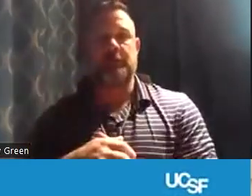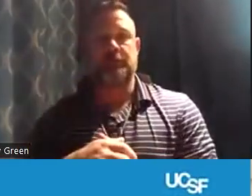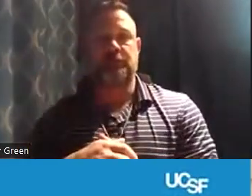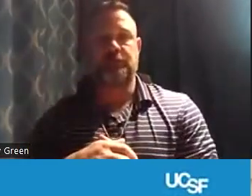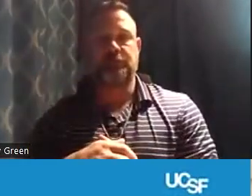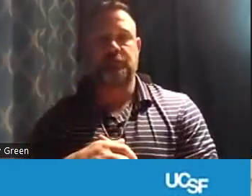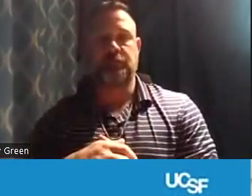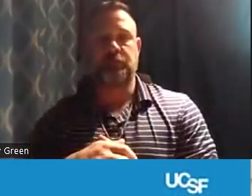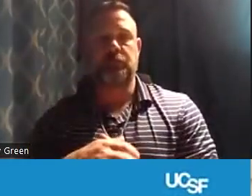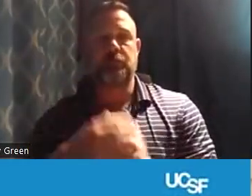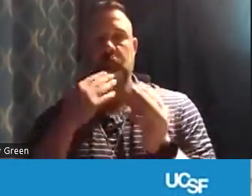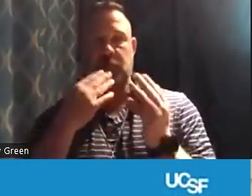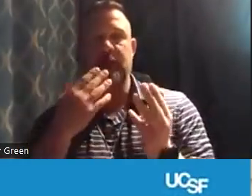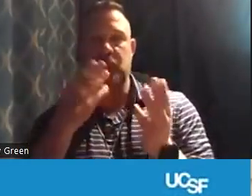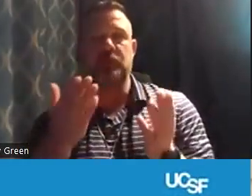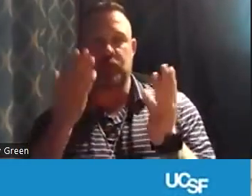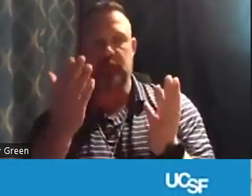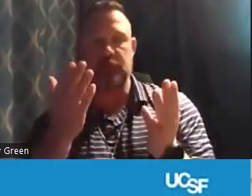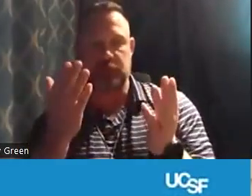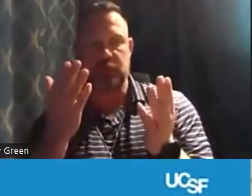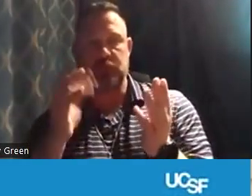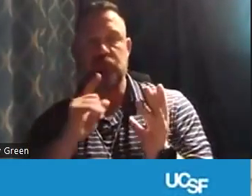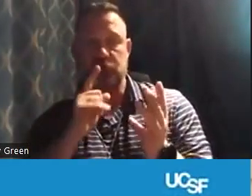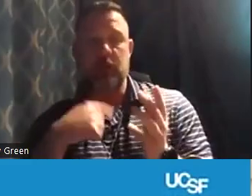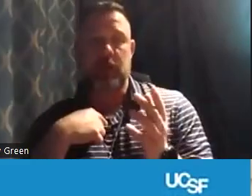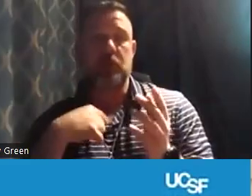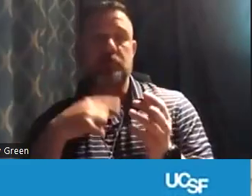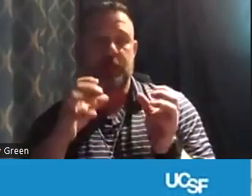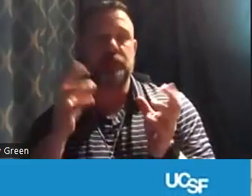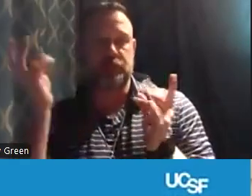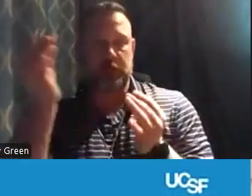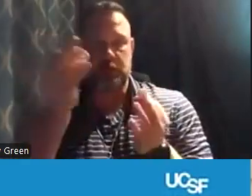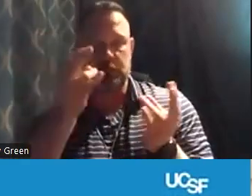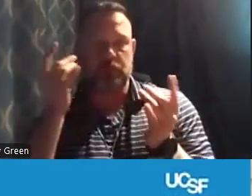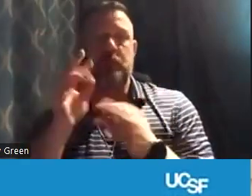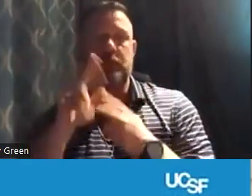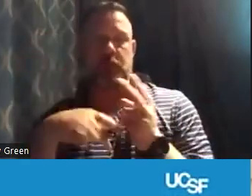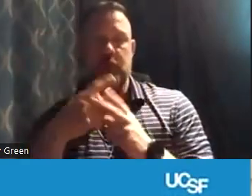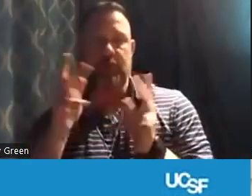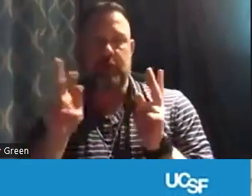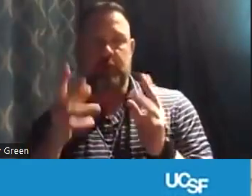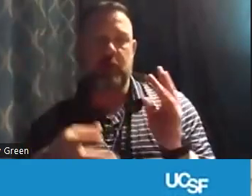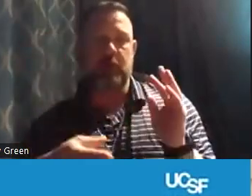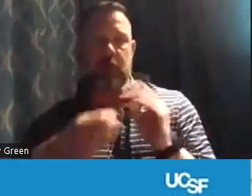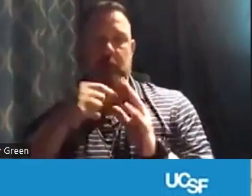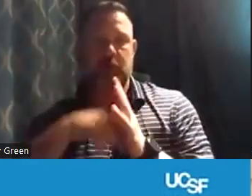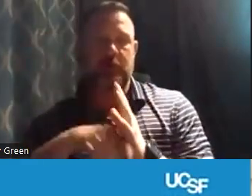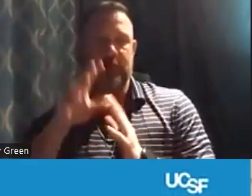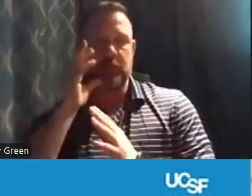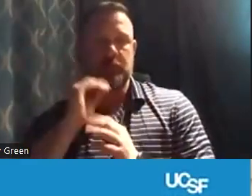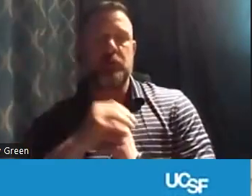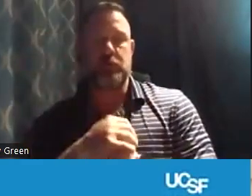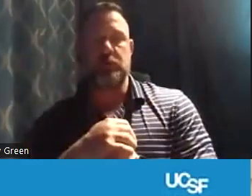So thanks for the good suggestions. And this is really our chance to brainstorm about the kinds of people that would add to the depth of experience. So